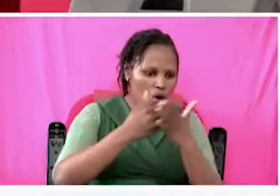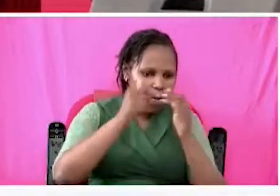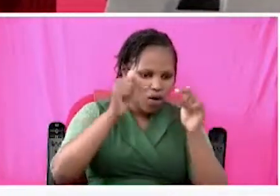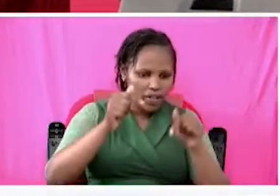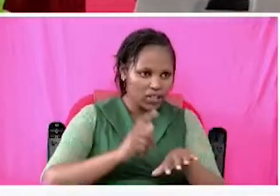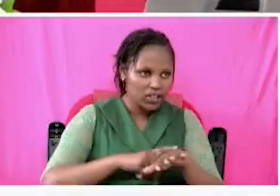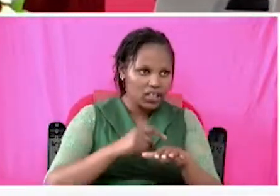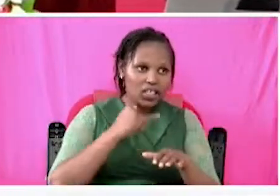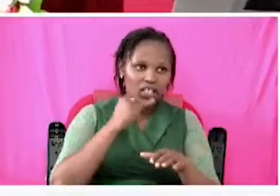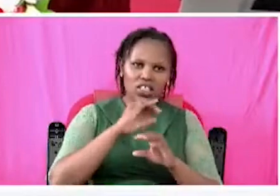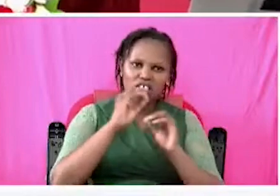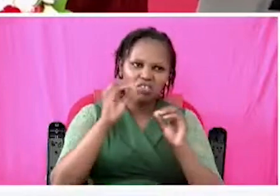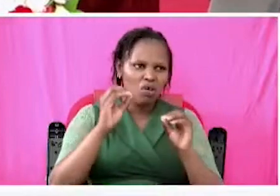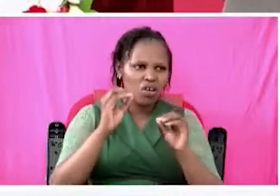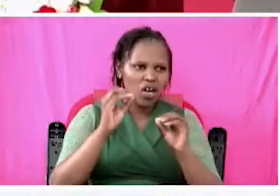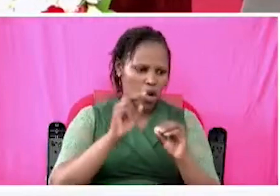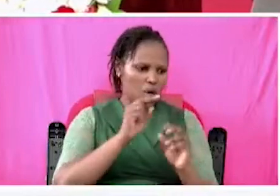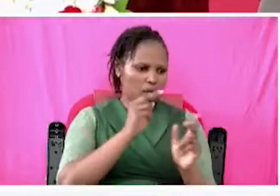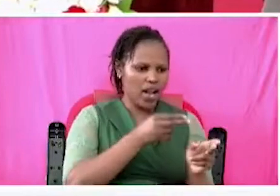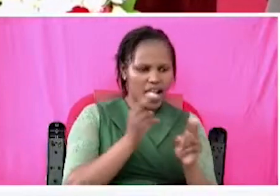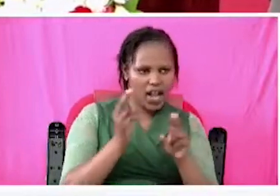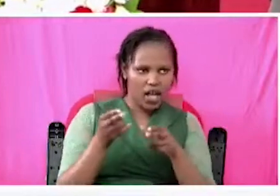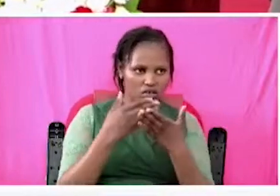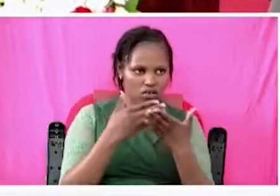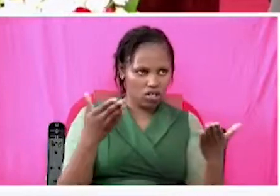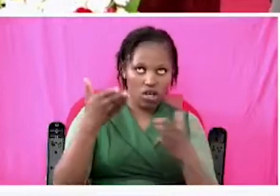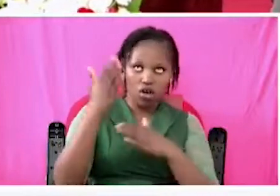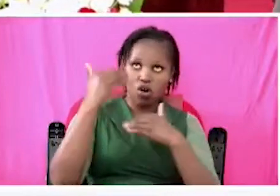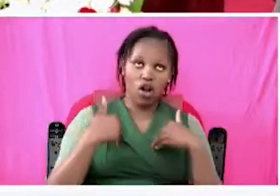not a natural thing. God has stopped the rain